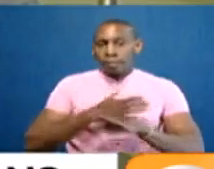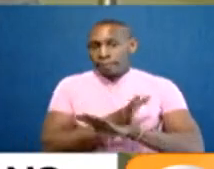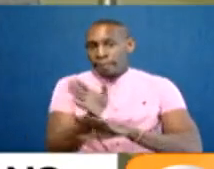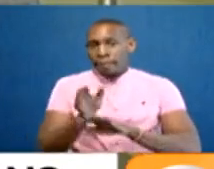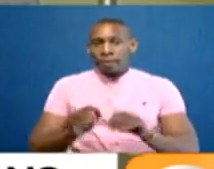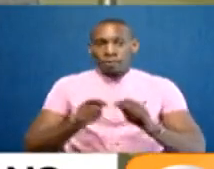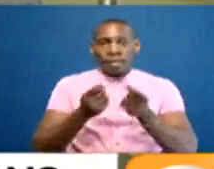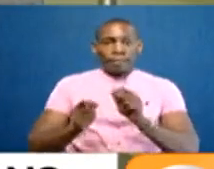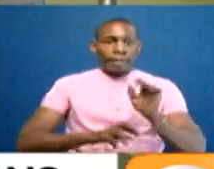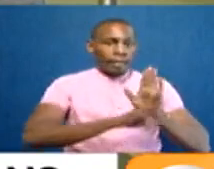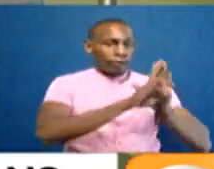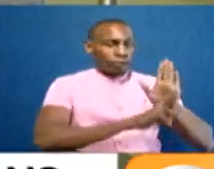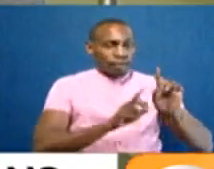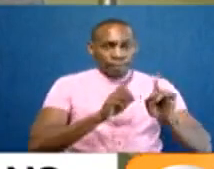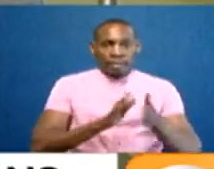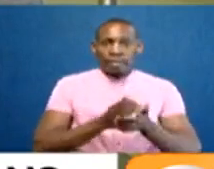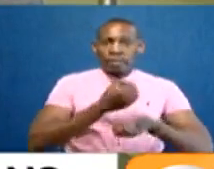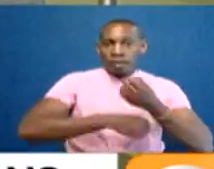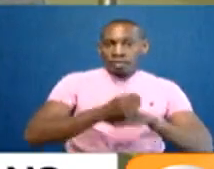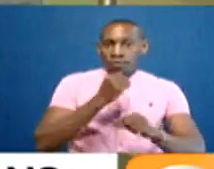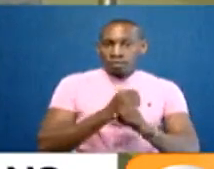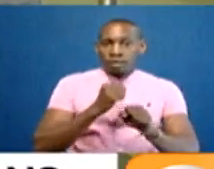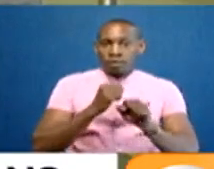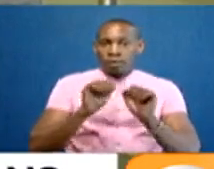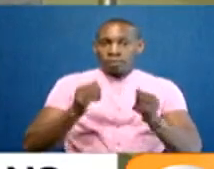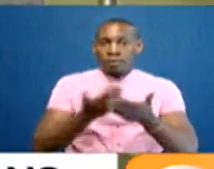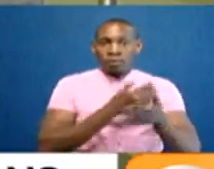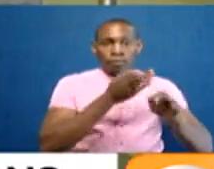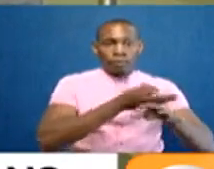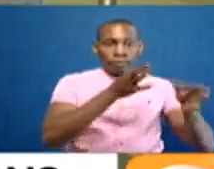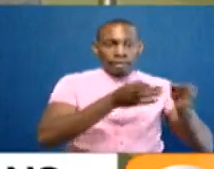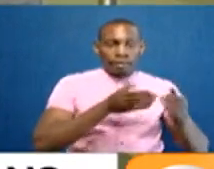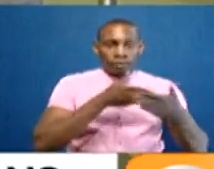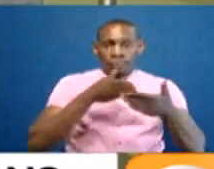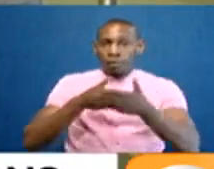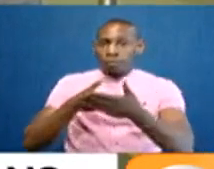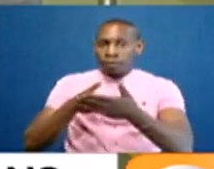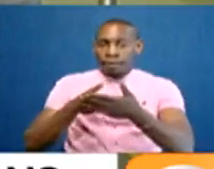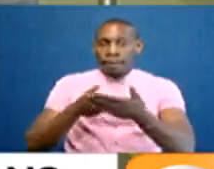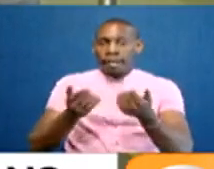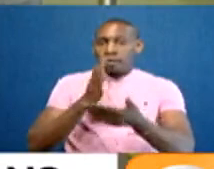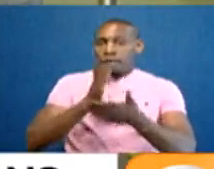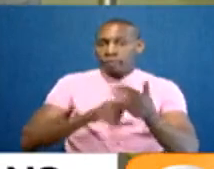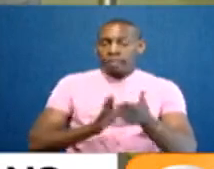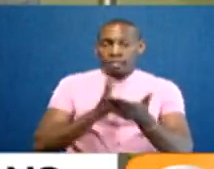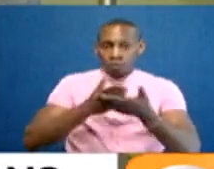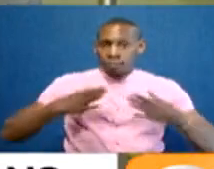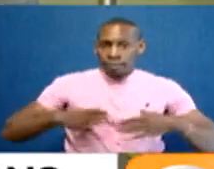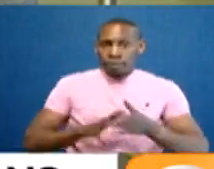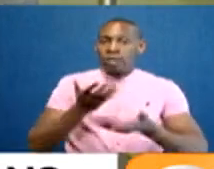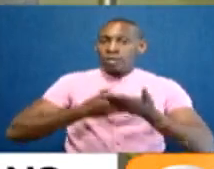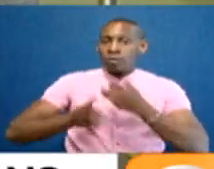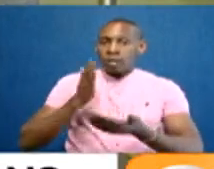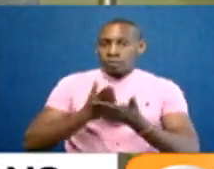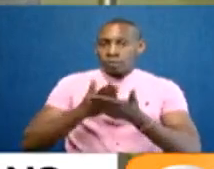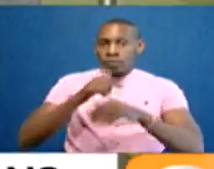the rules. Mm-hmm. But there's a number of steps being taken to eradicate these accounts or lock them or suspend them, mm-hmm. to make sure it's real people engaging on